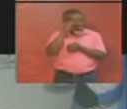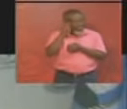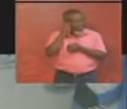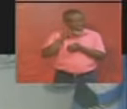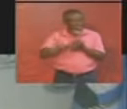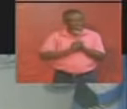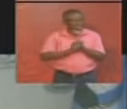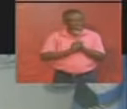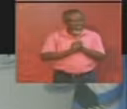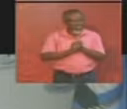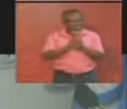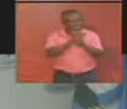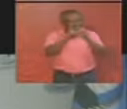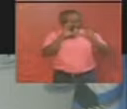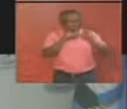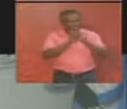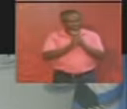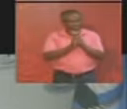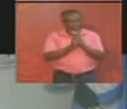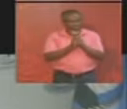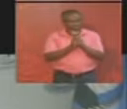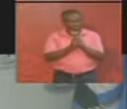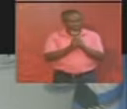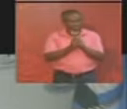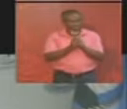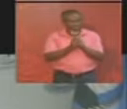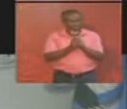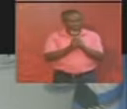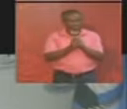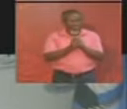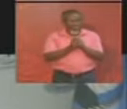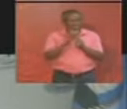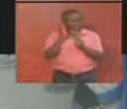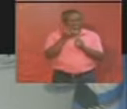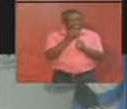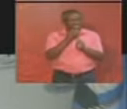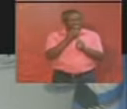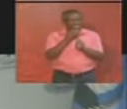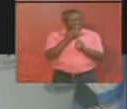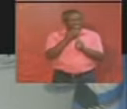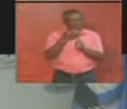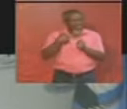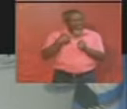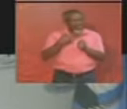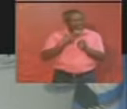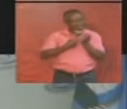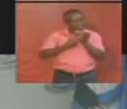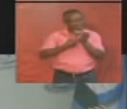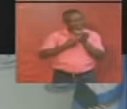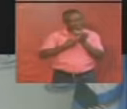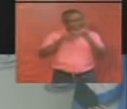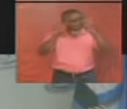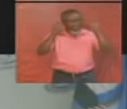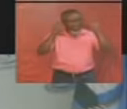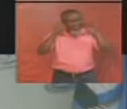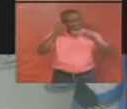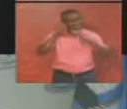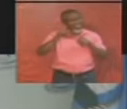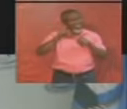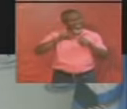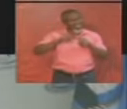question, and I would indicate that has been a topic of much discussion throughout this